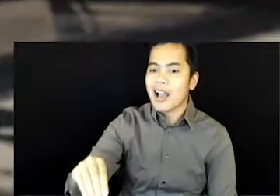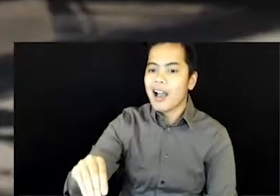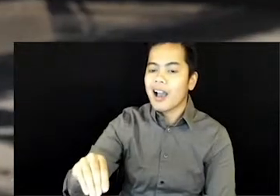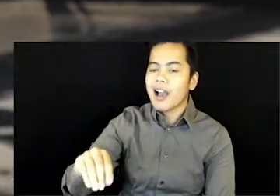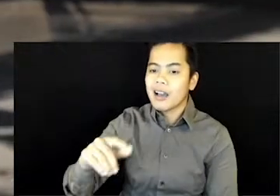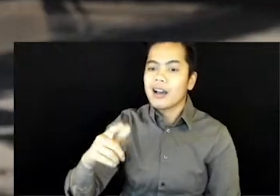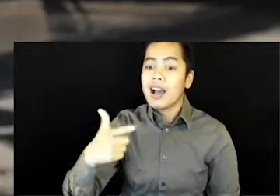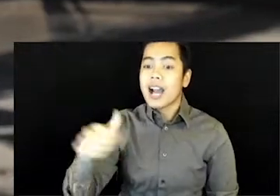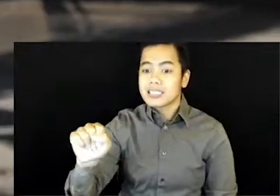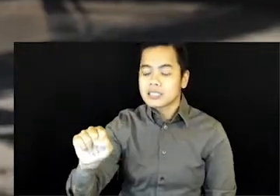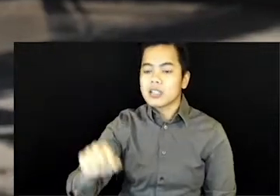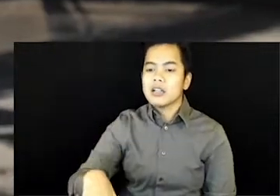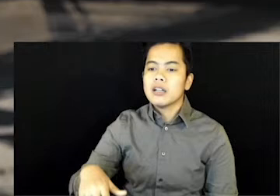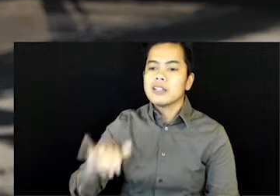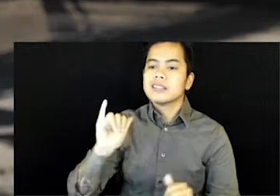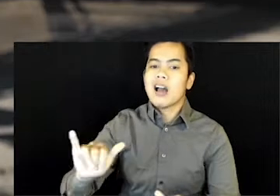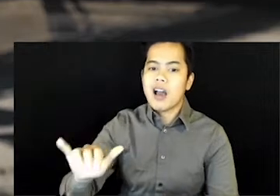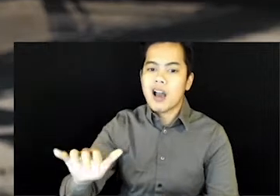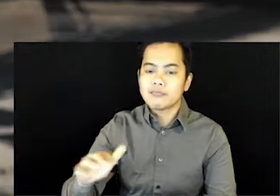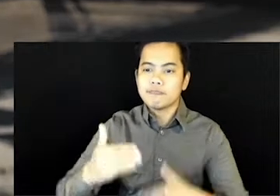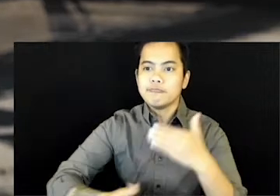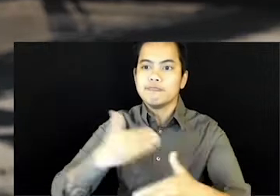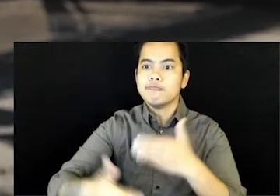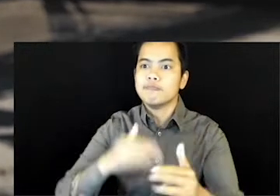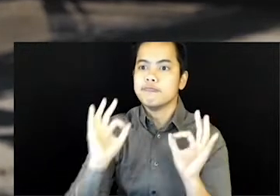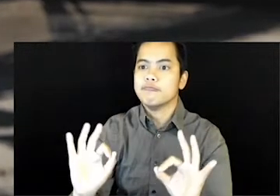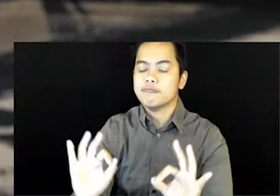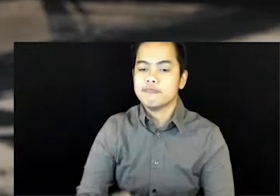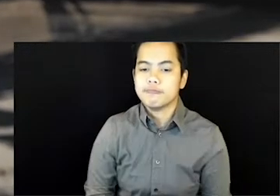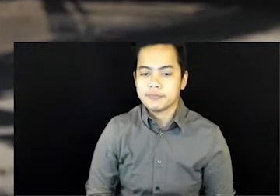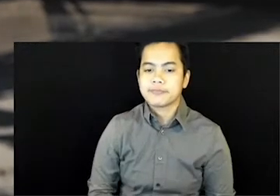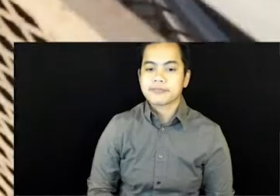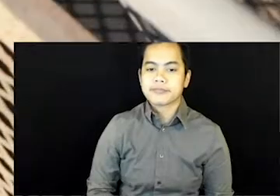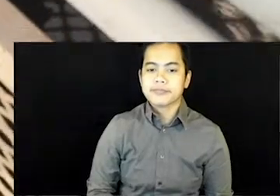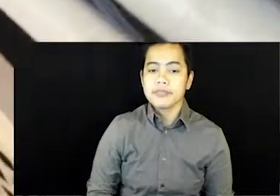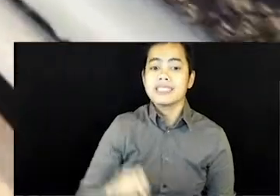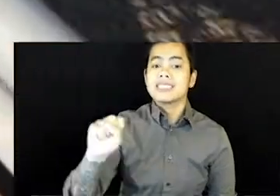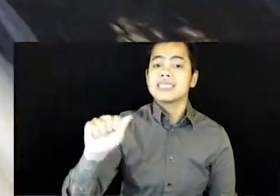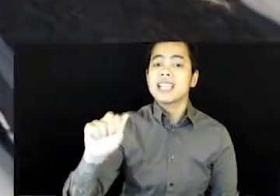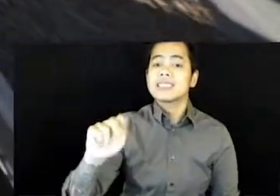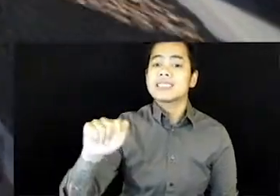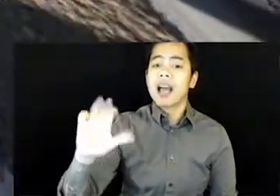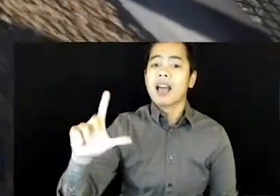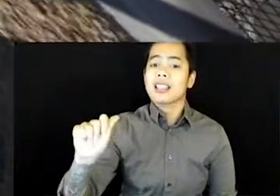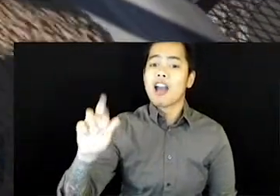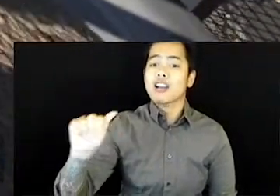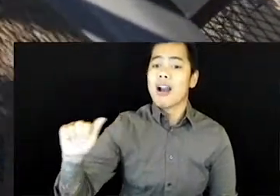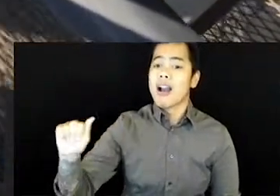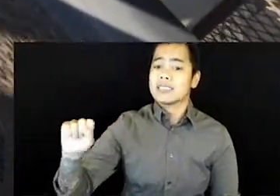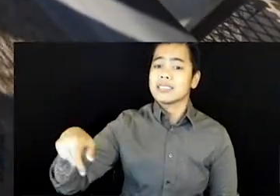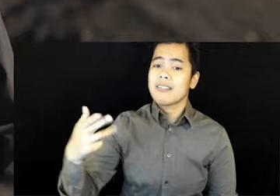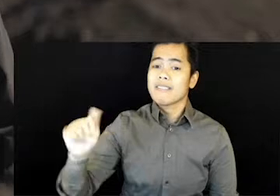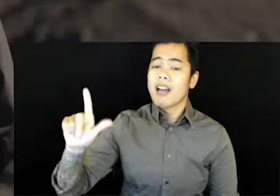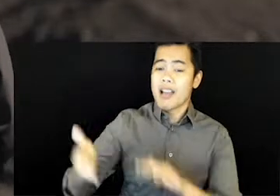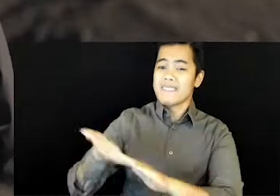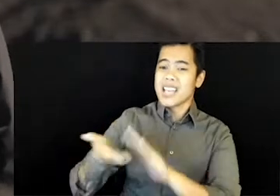around 5% in our fuel use in drying the aggregate in our production process. Santa Clara Asphalt Facility